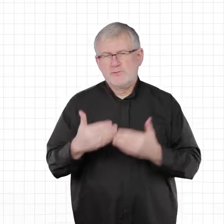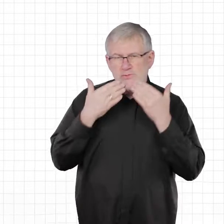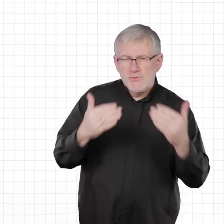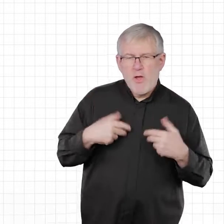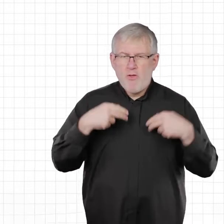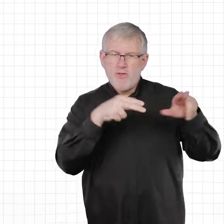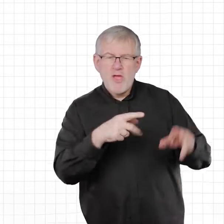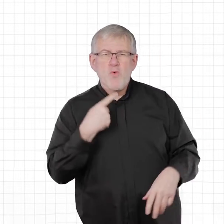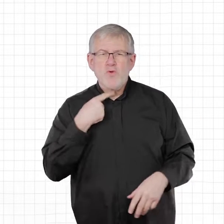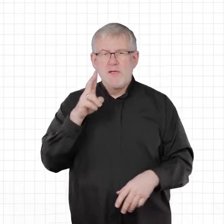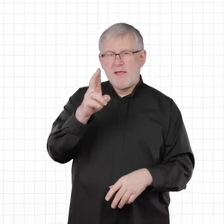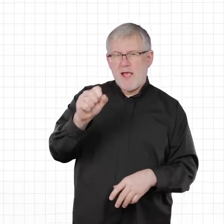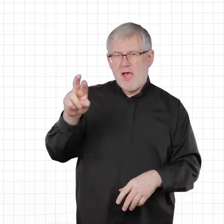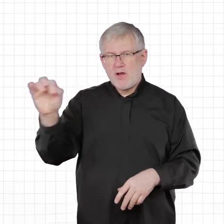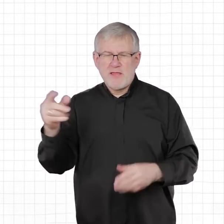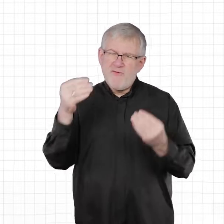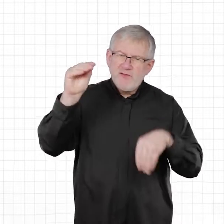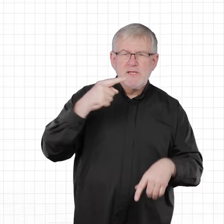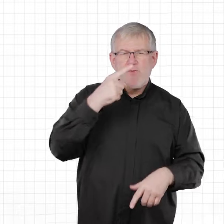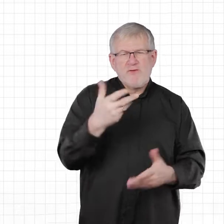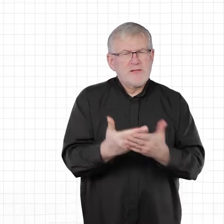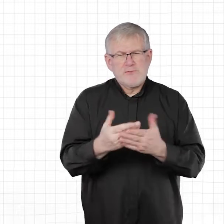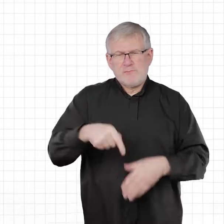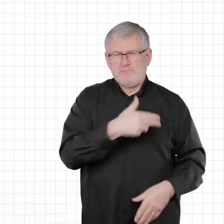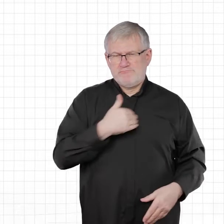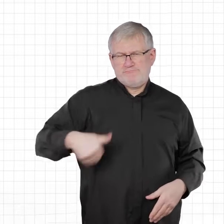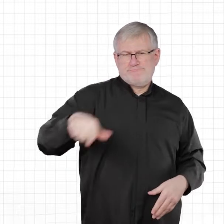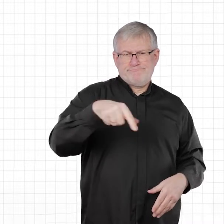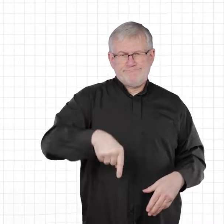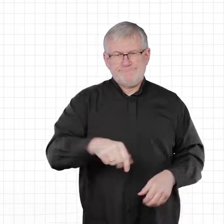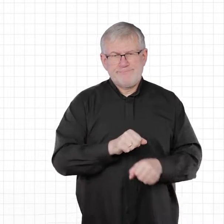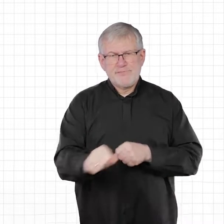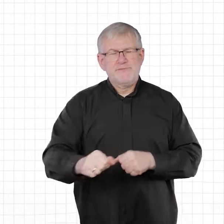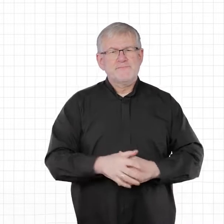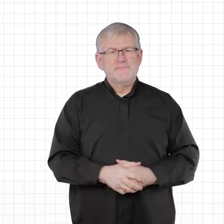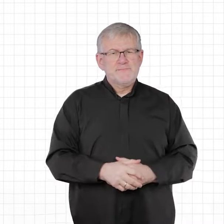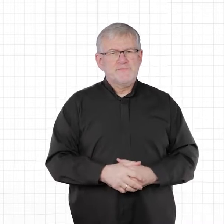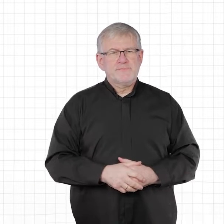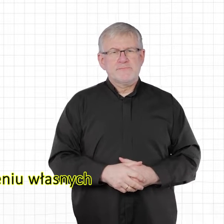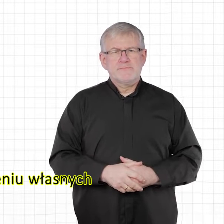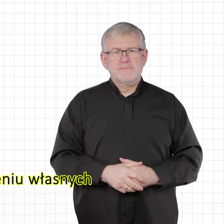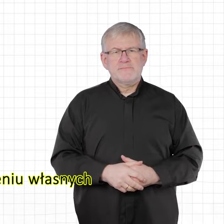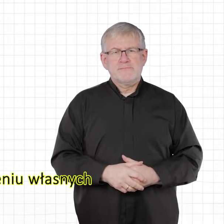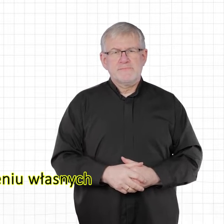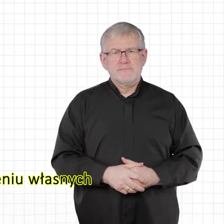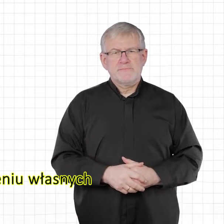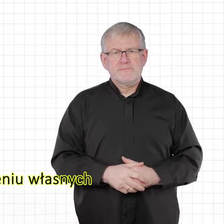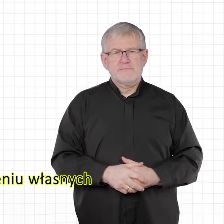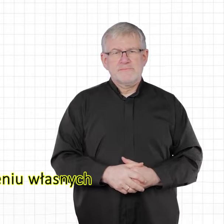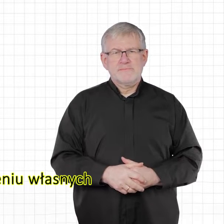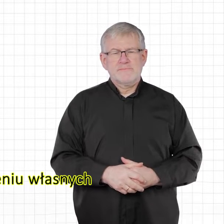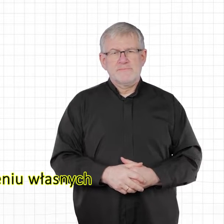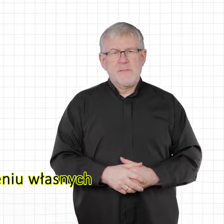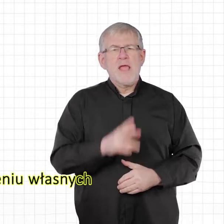approach the term of the gender equality, and in this project is the same situation. So in this